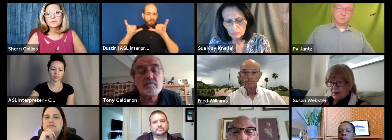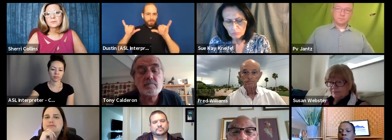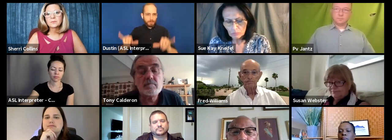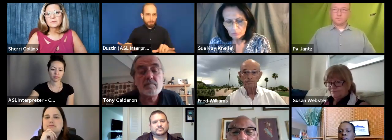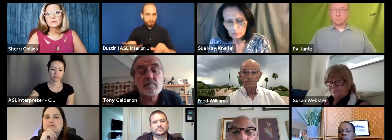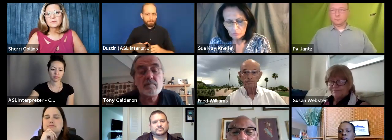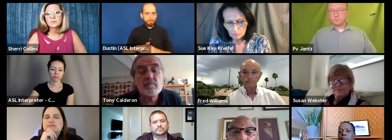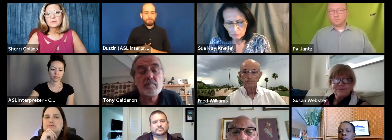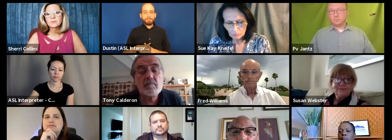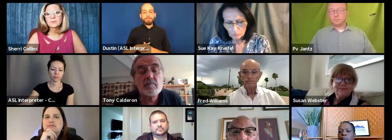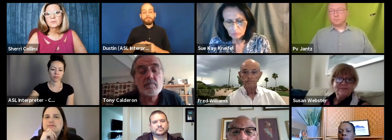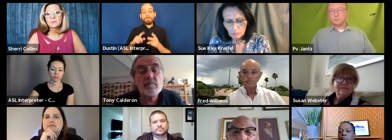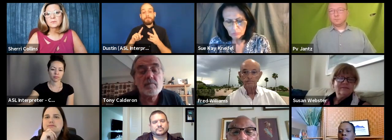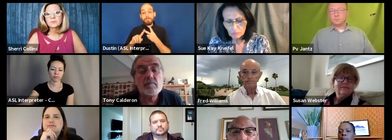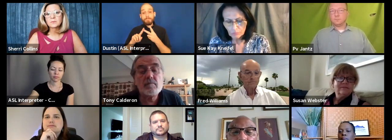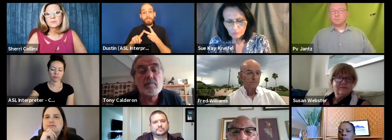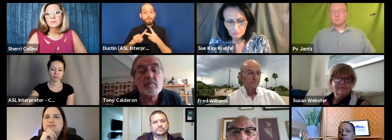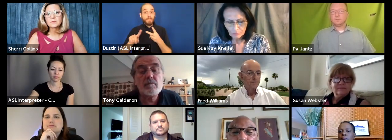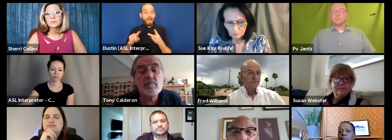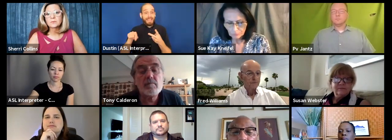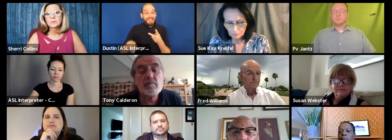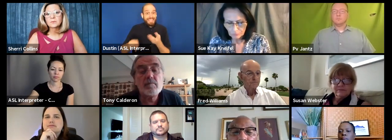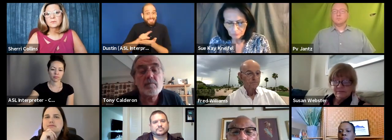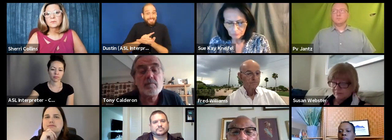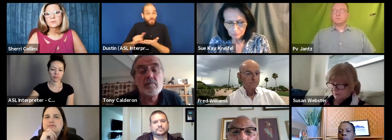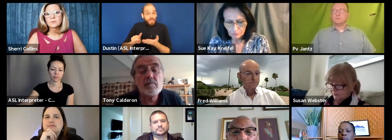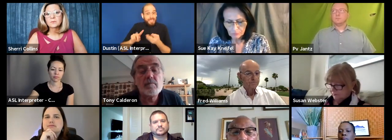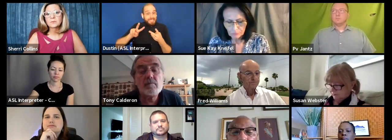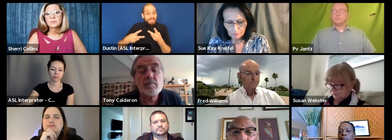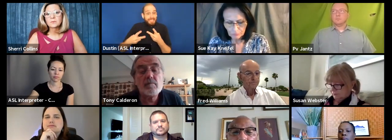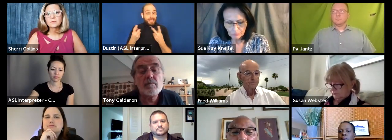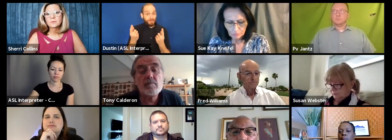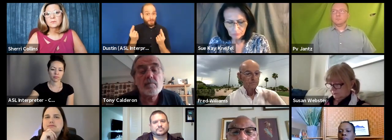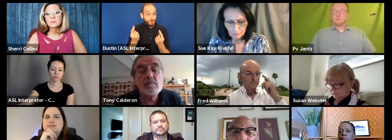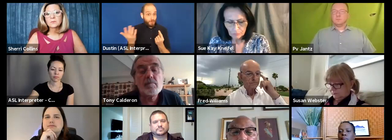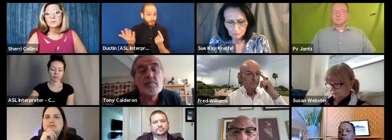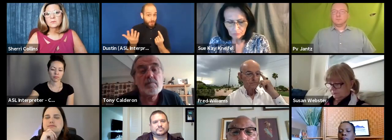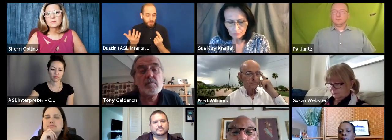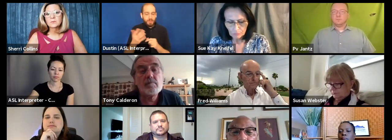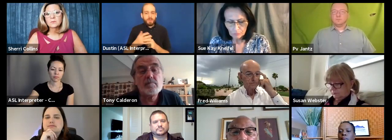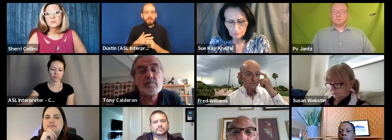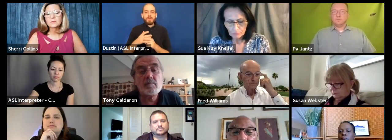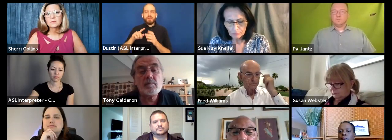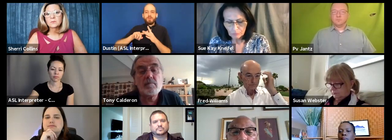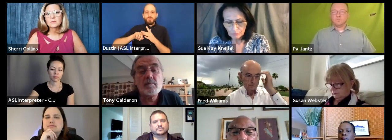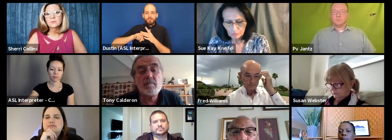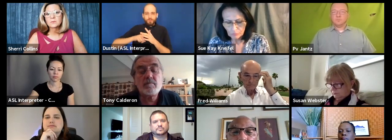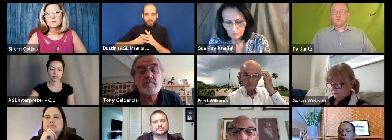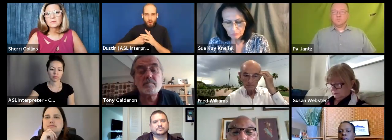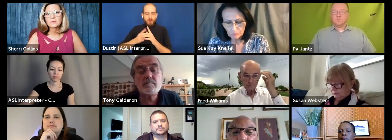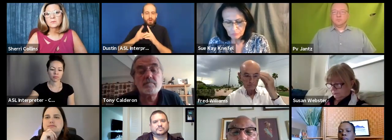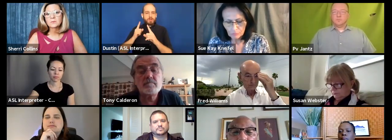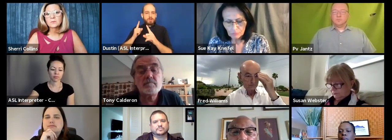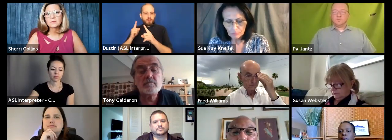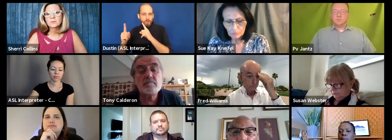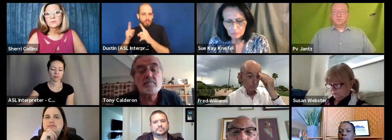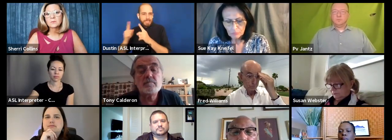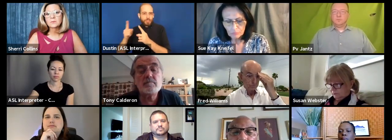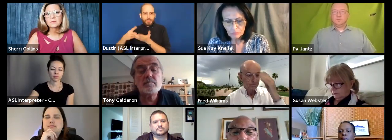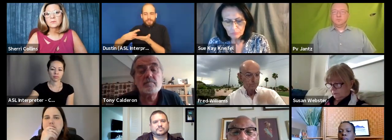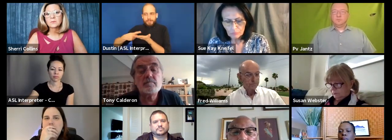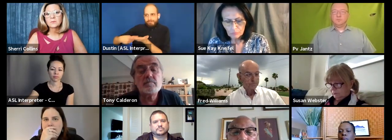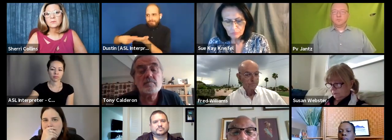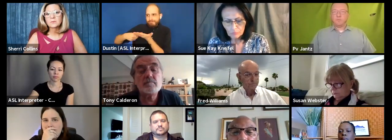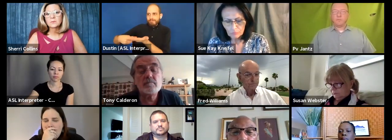on most recently, just as of this week, is having conversations around what is happening with